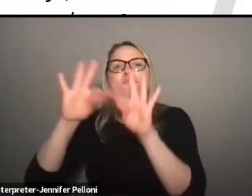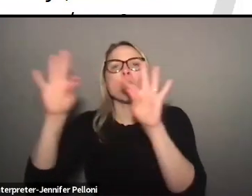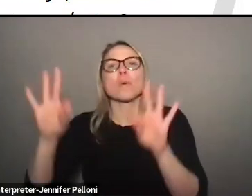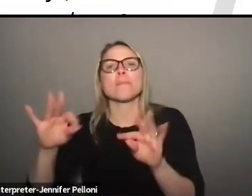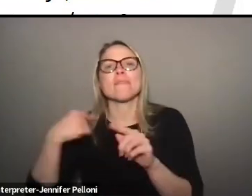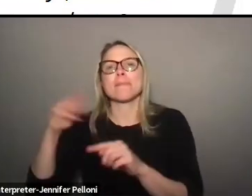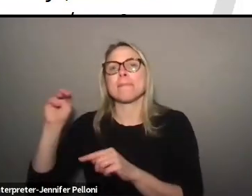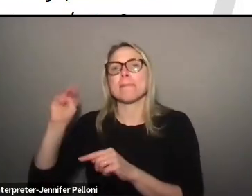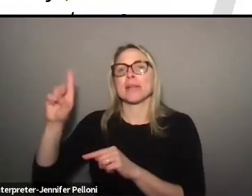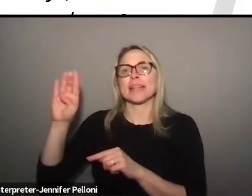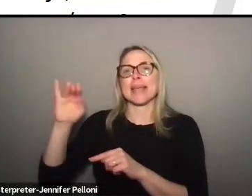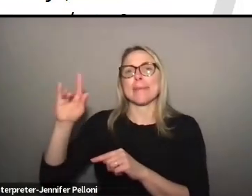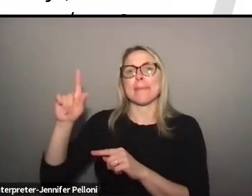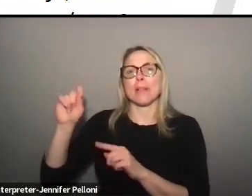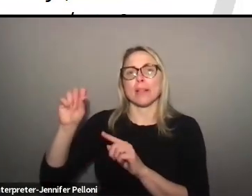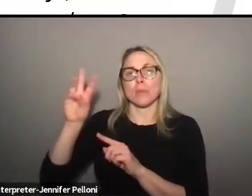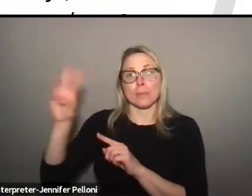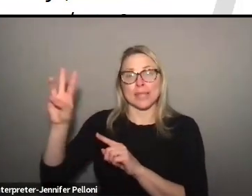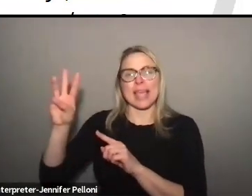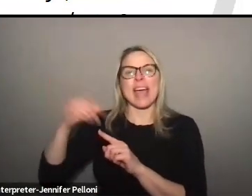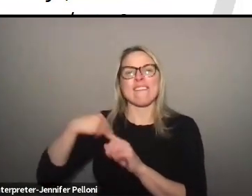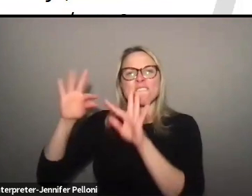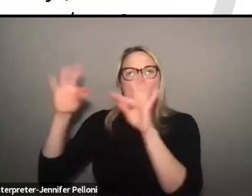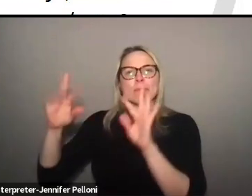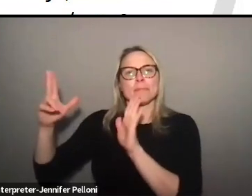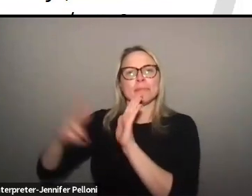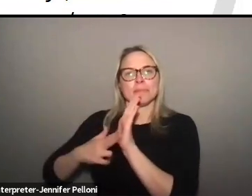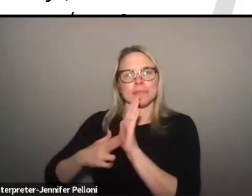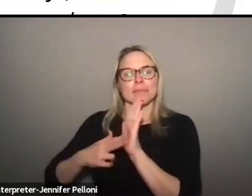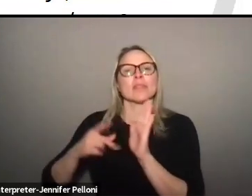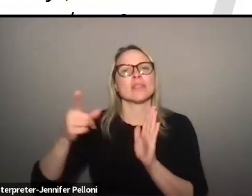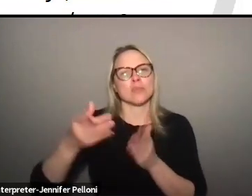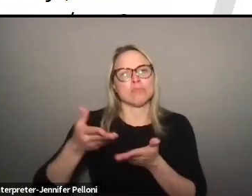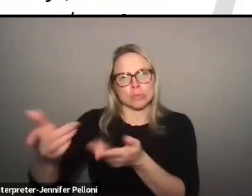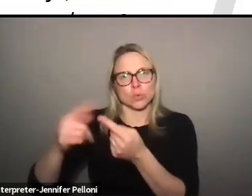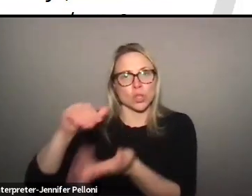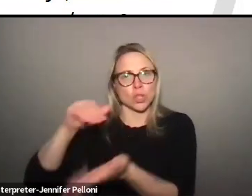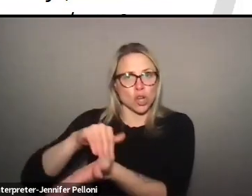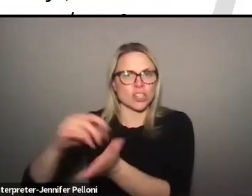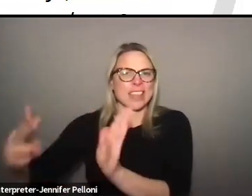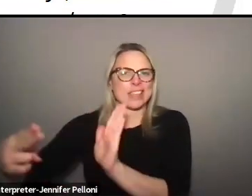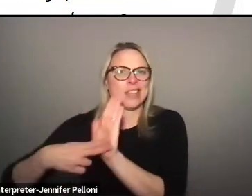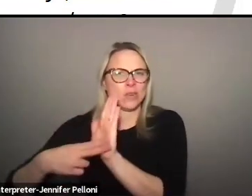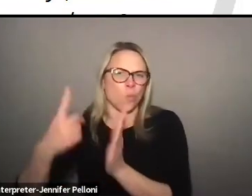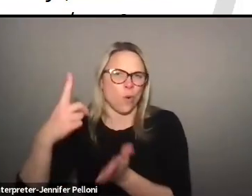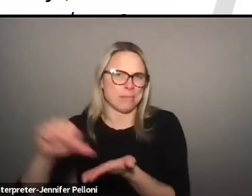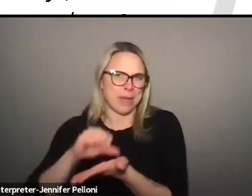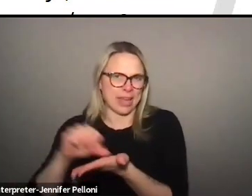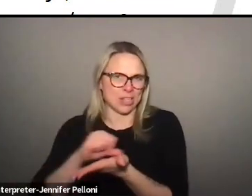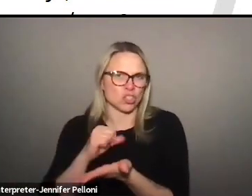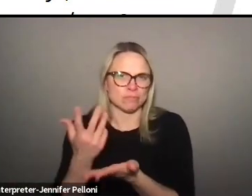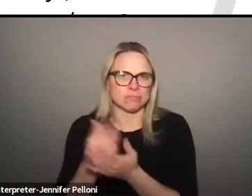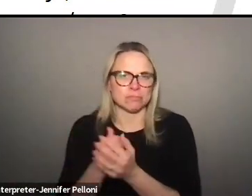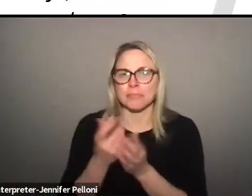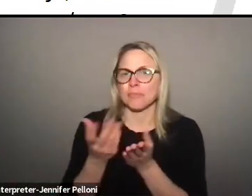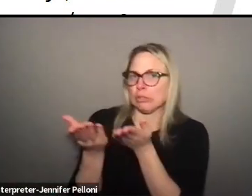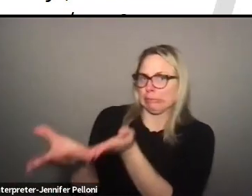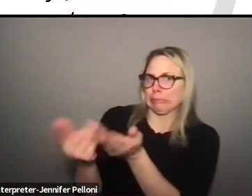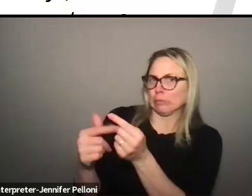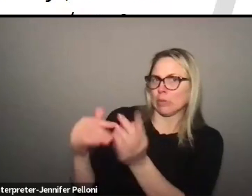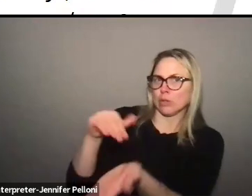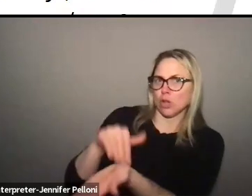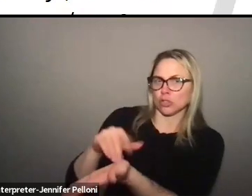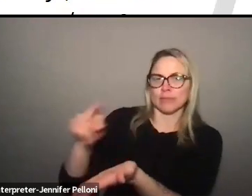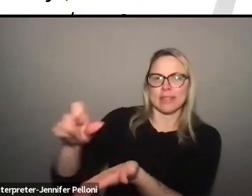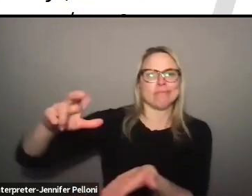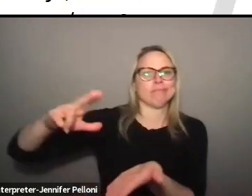website, where it's a physician's certification form. It's a one-page form. You take it to the physician, and